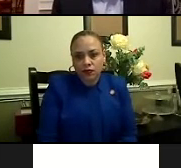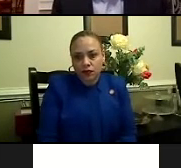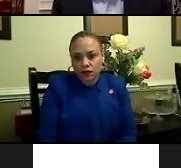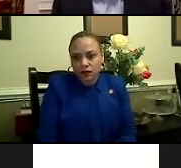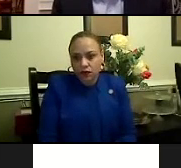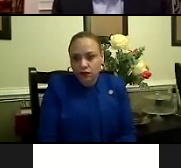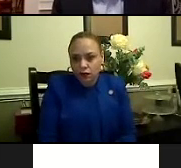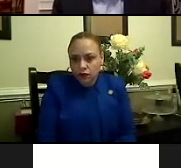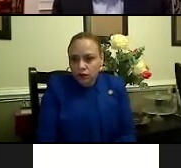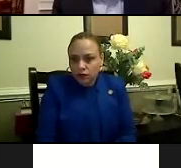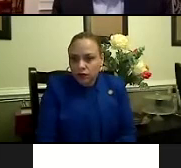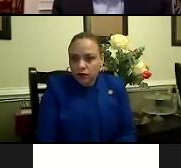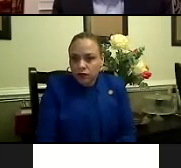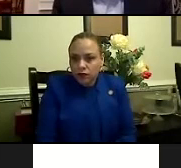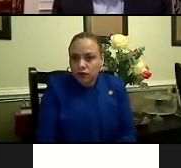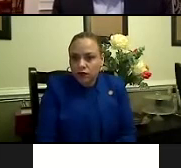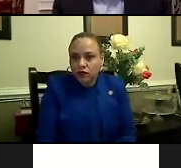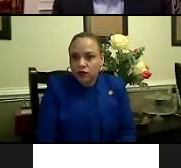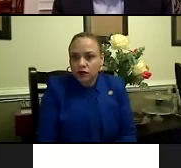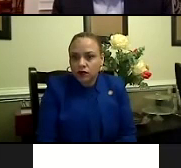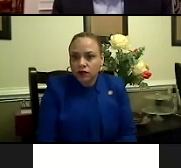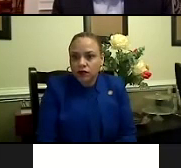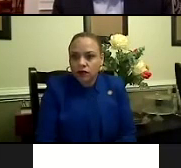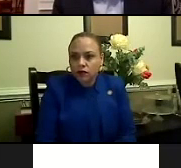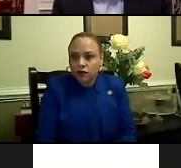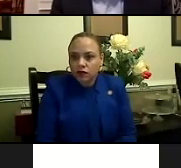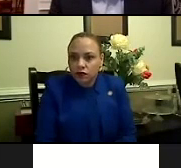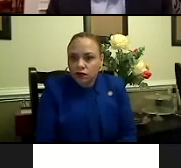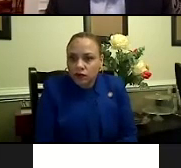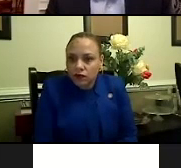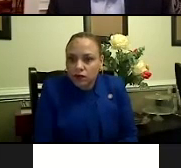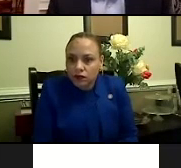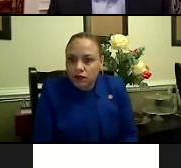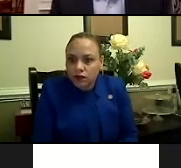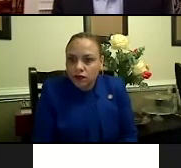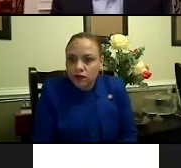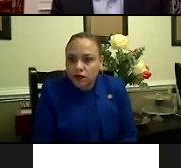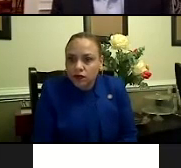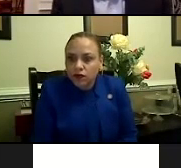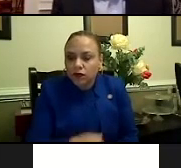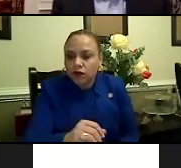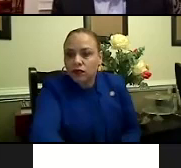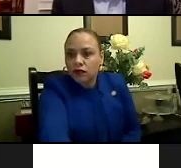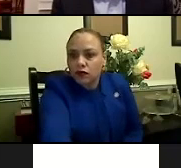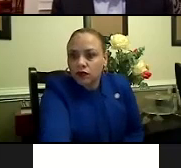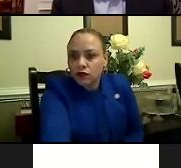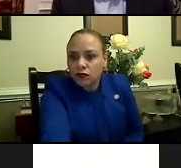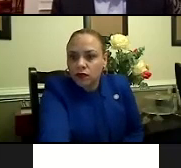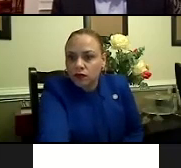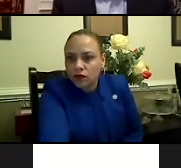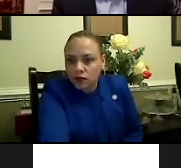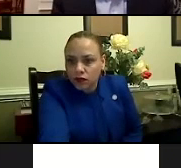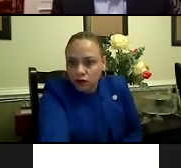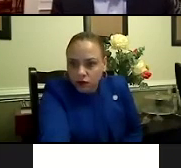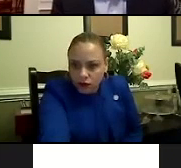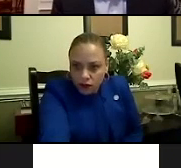of it is the vaccination arrived in Virginia on Monday, just as was promised and planned. And by